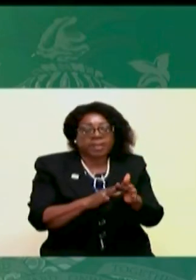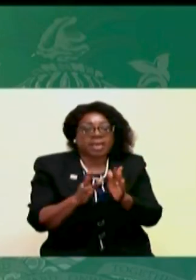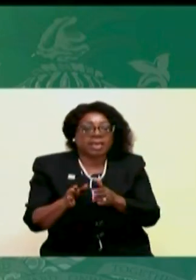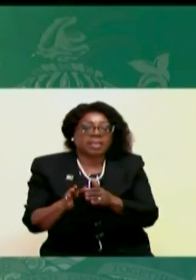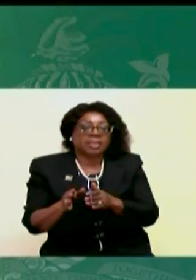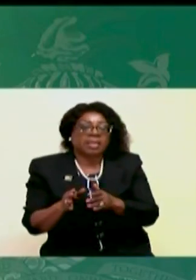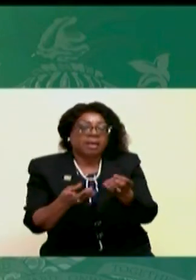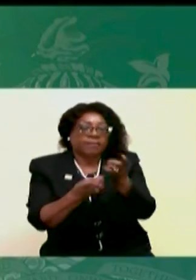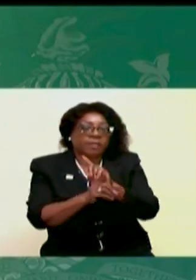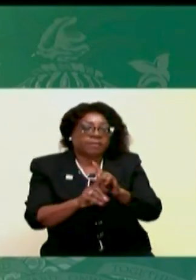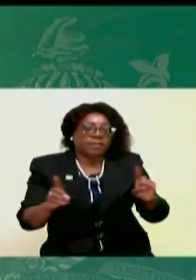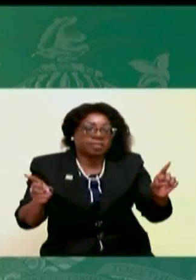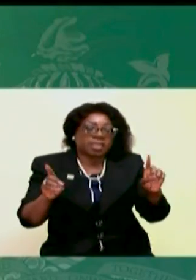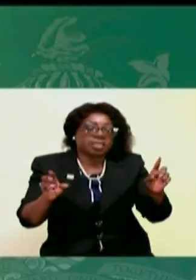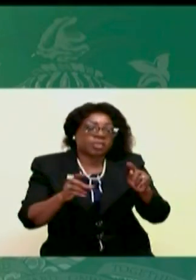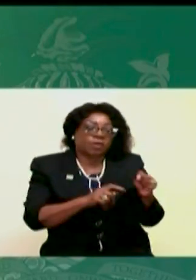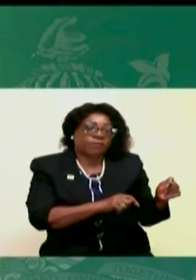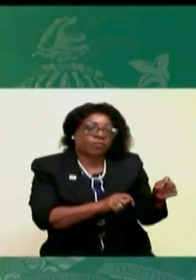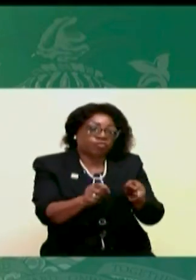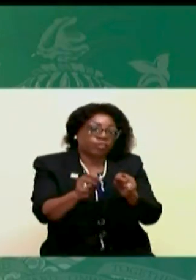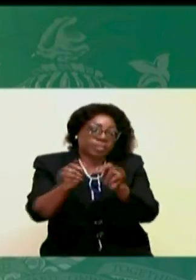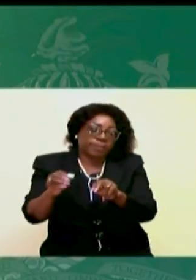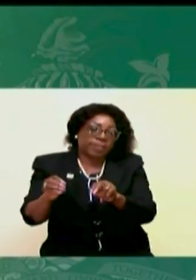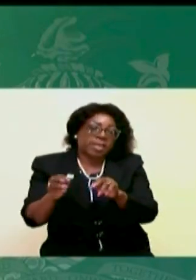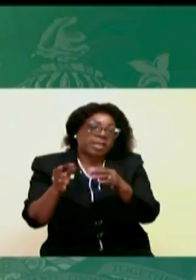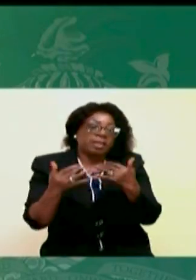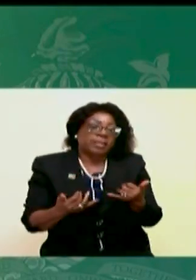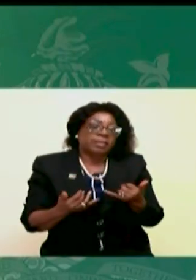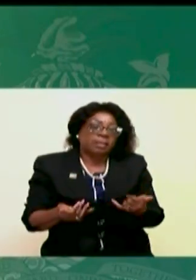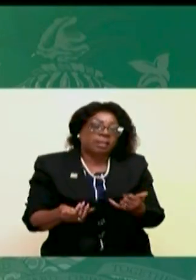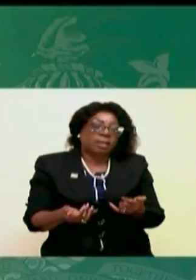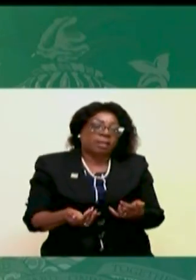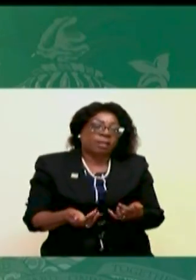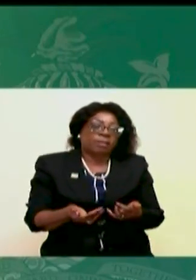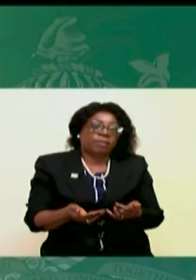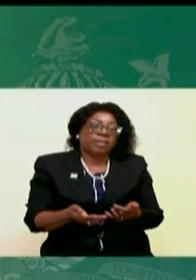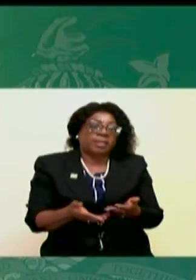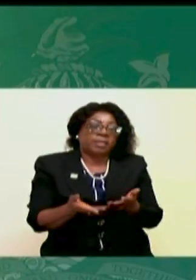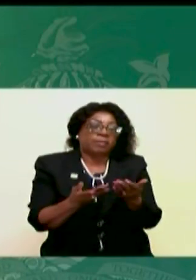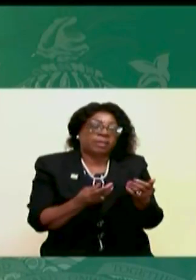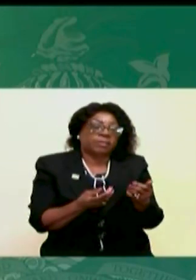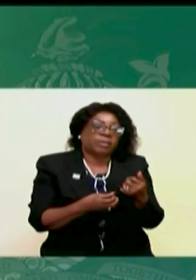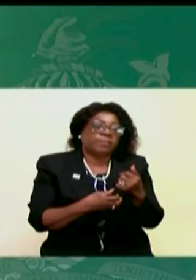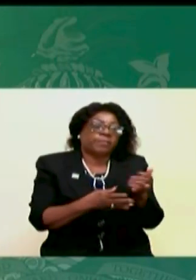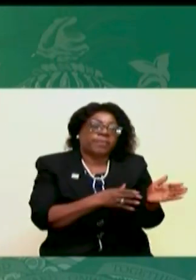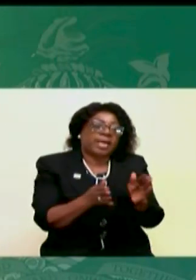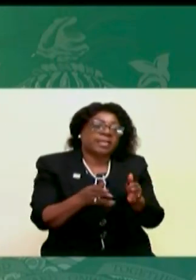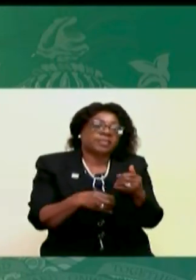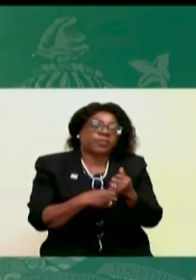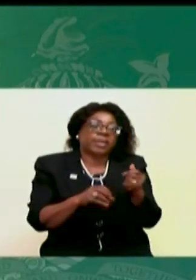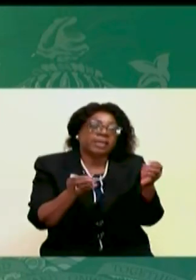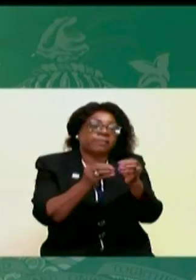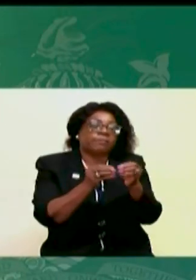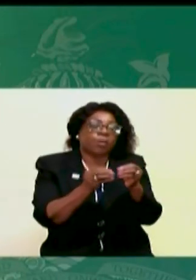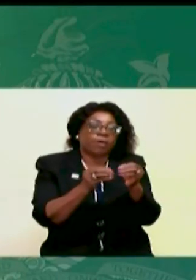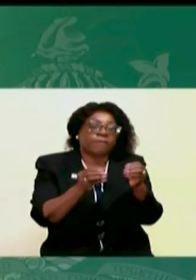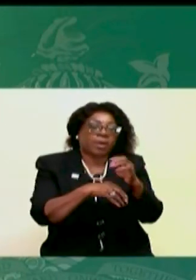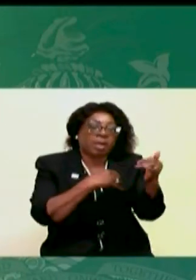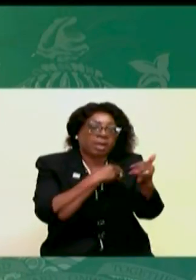of tourism and how he intends to cause it to make even more for our country, to generate even greater